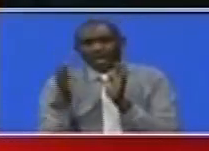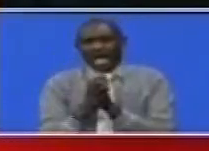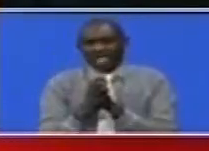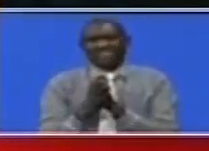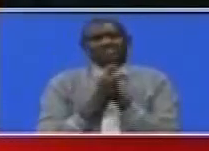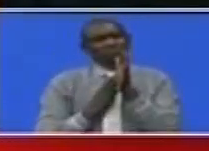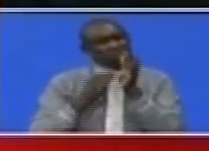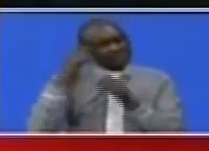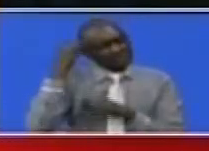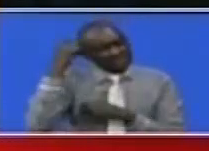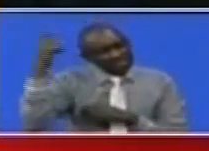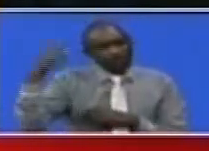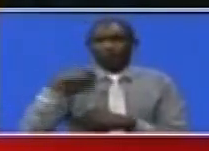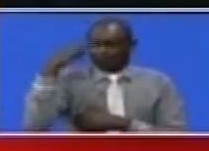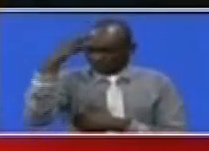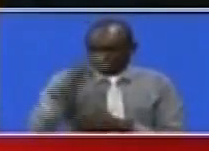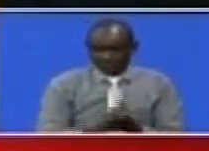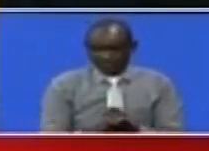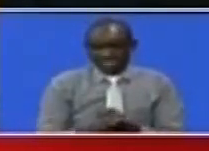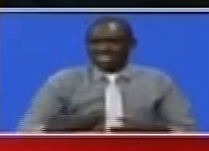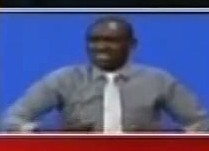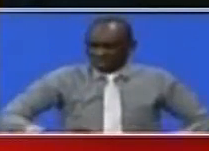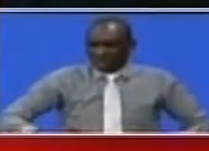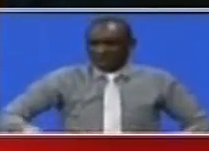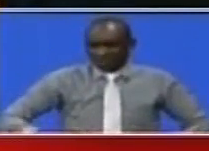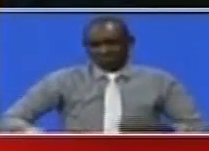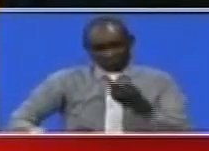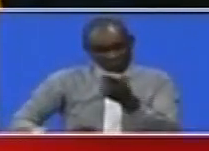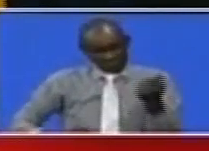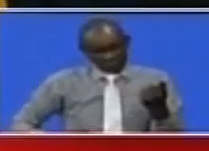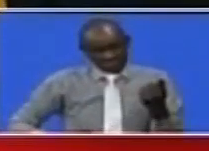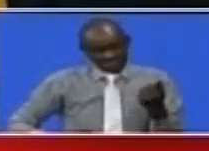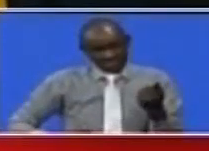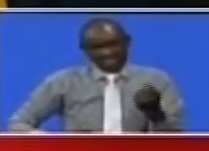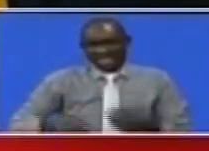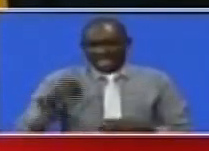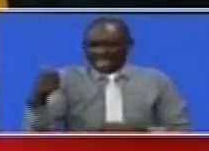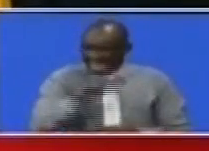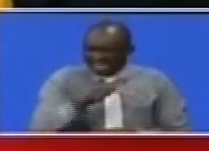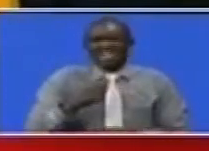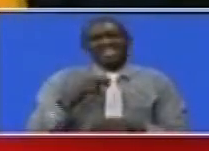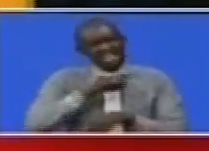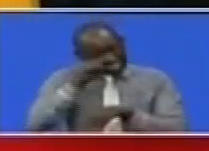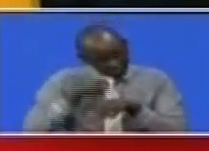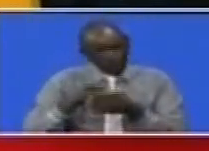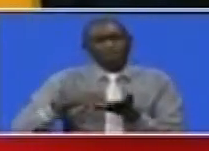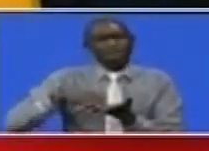future. The young are any nation's